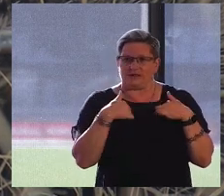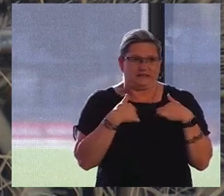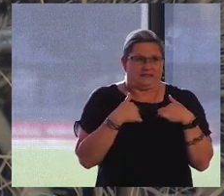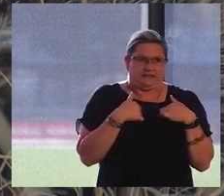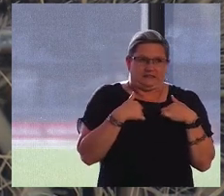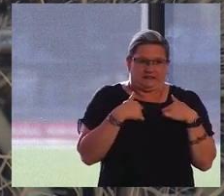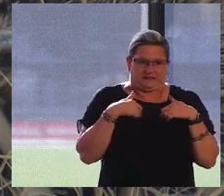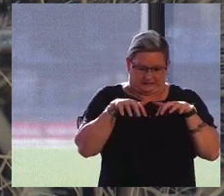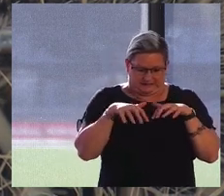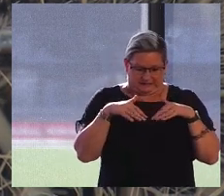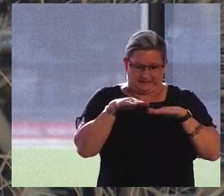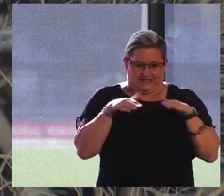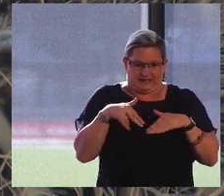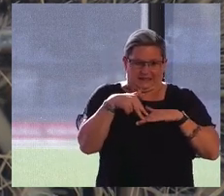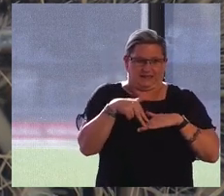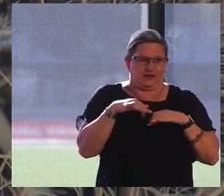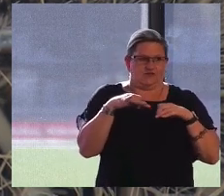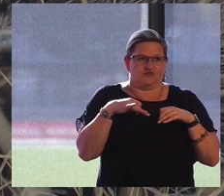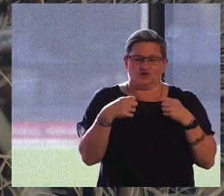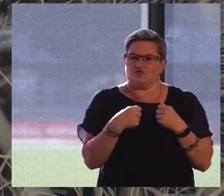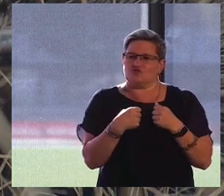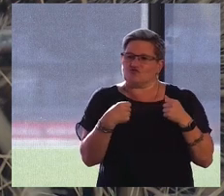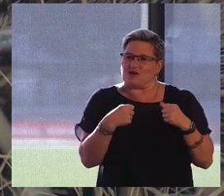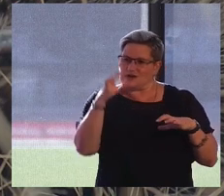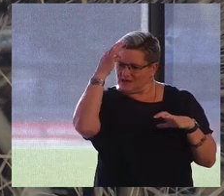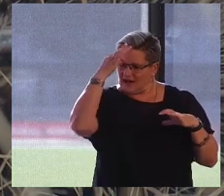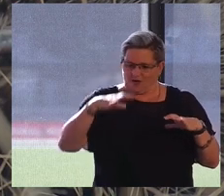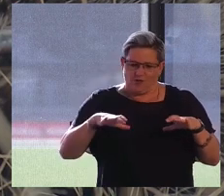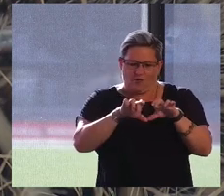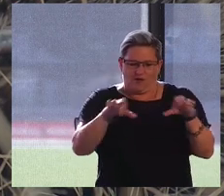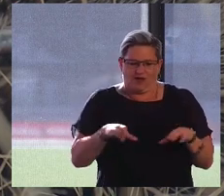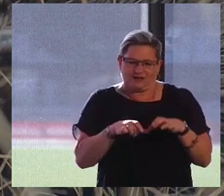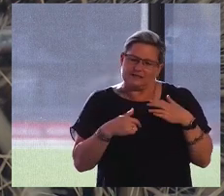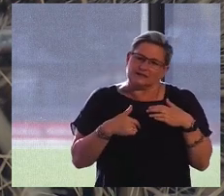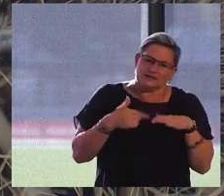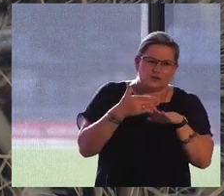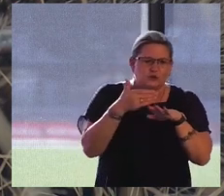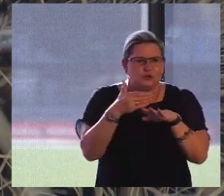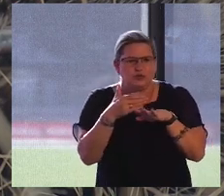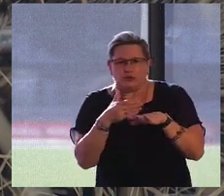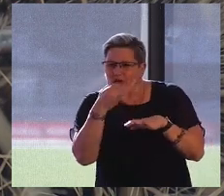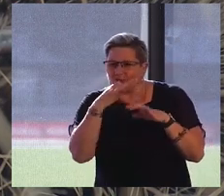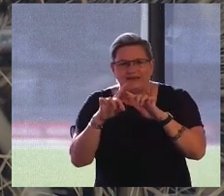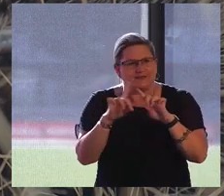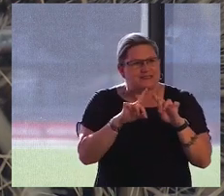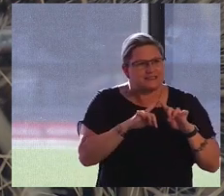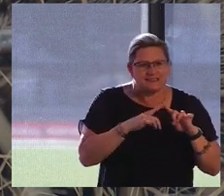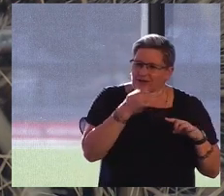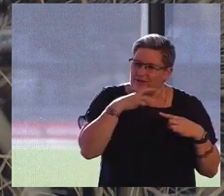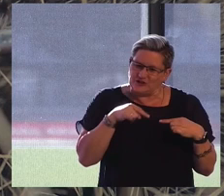stage. Your stretch zone is where, you know, you're pushing yourself, you're doing something that's a bit new and it's different and it's challenging